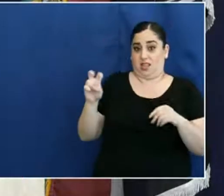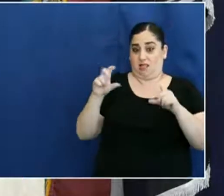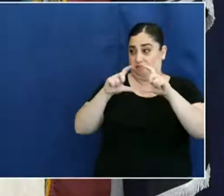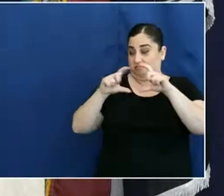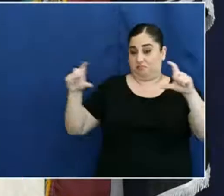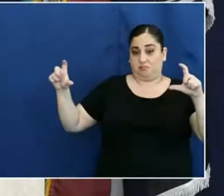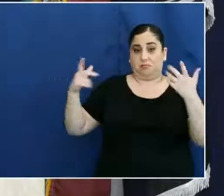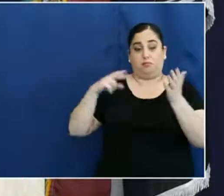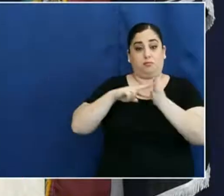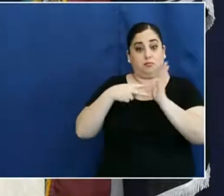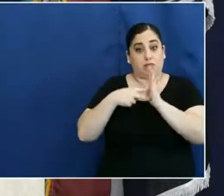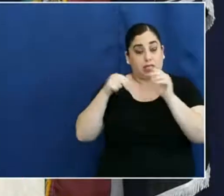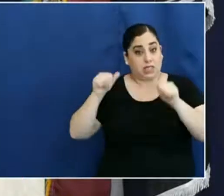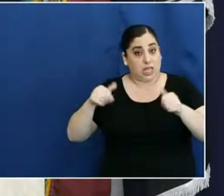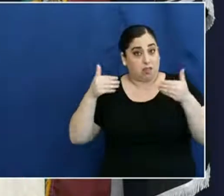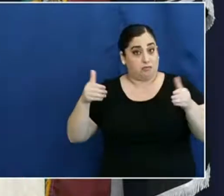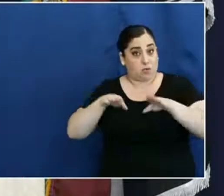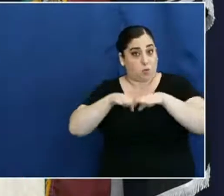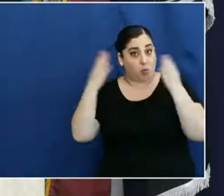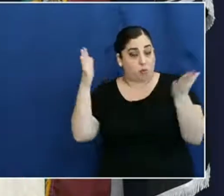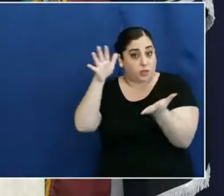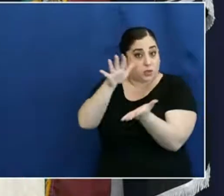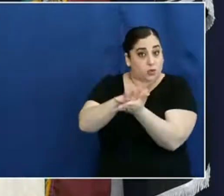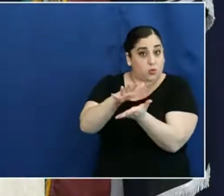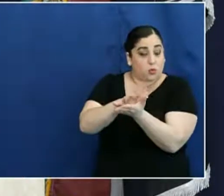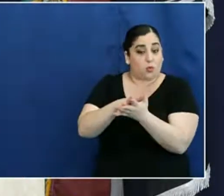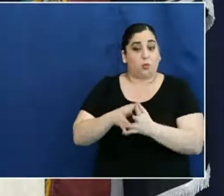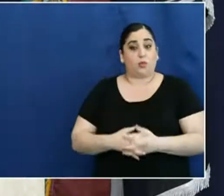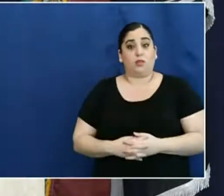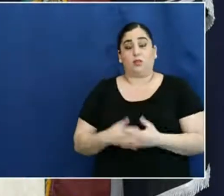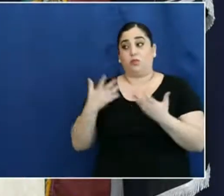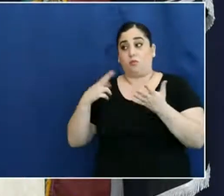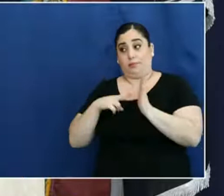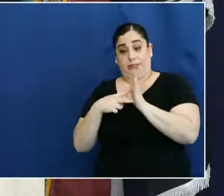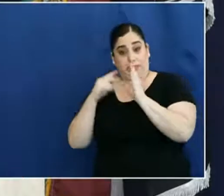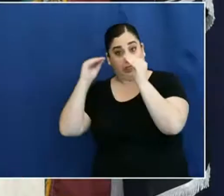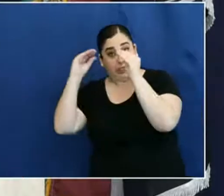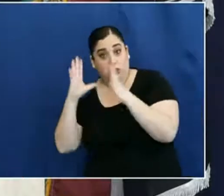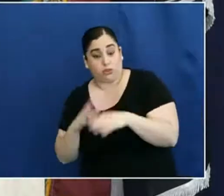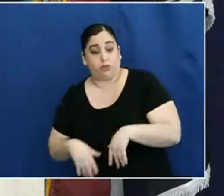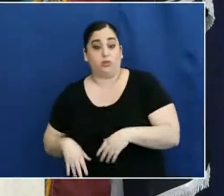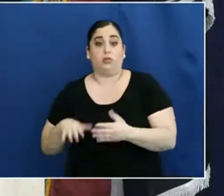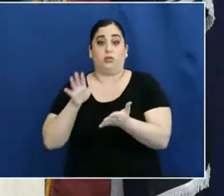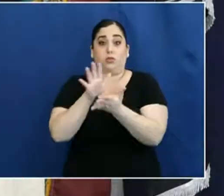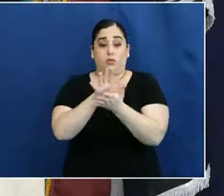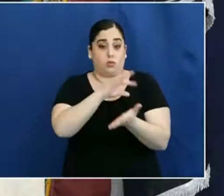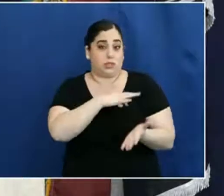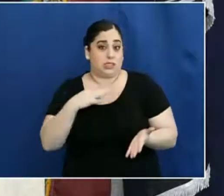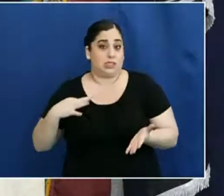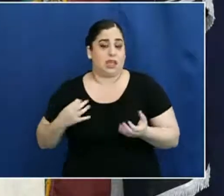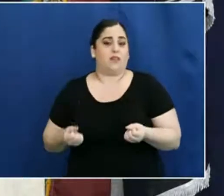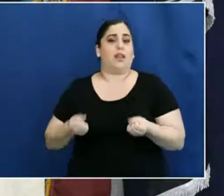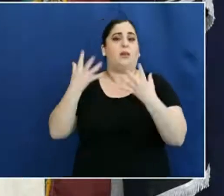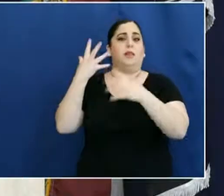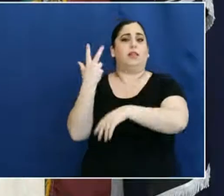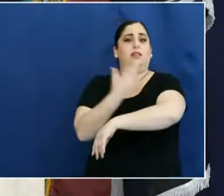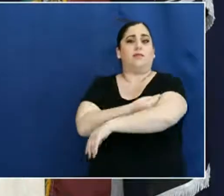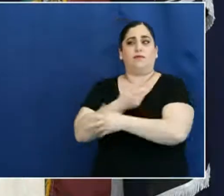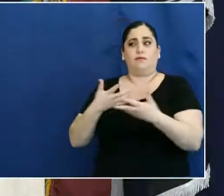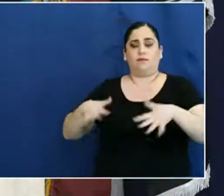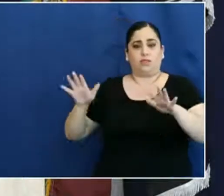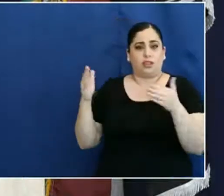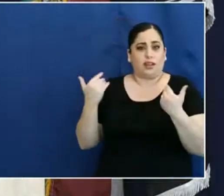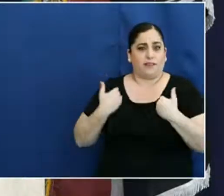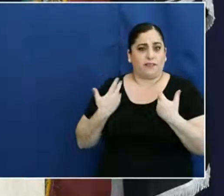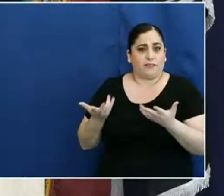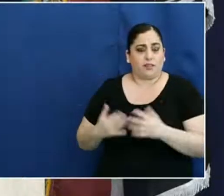first appointments. Can you just update us on vaccinations for teachers and school staff, like how many have been done, how many are still outstanding? I'd have to check with San Diego